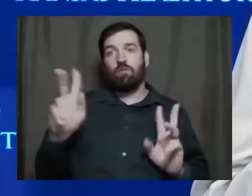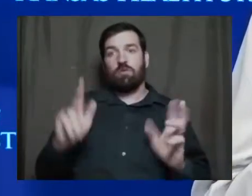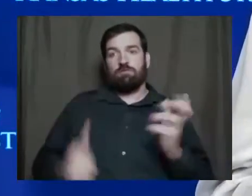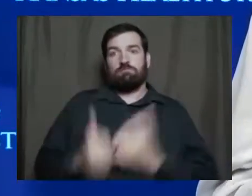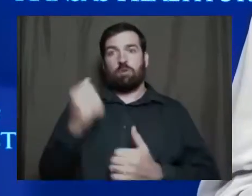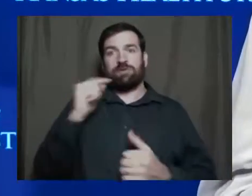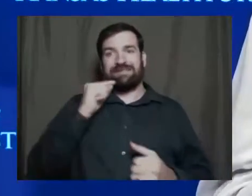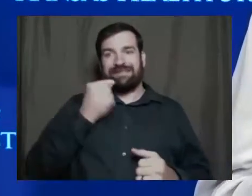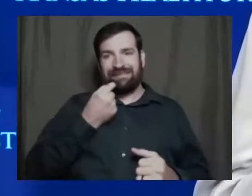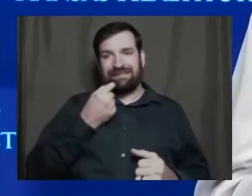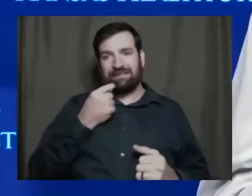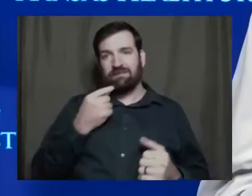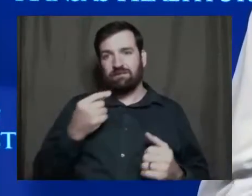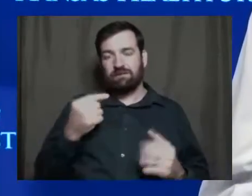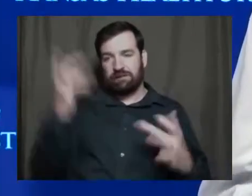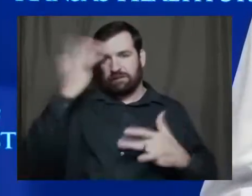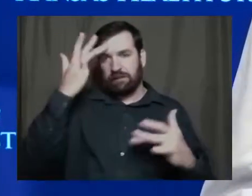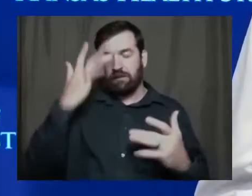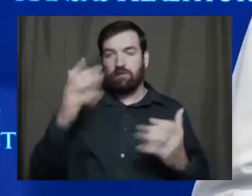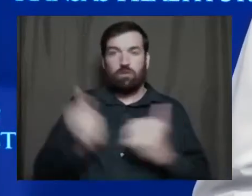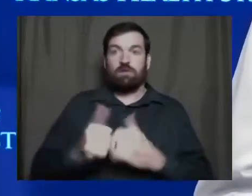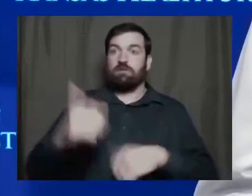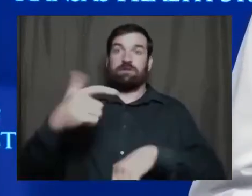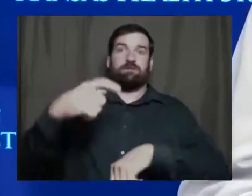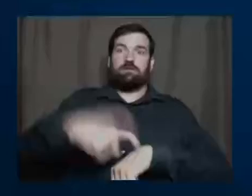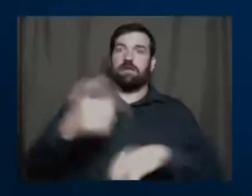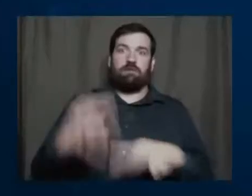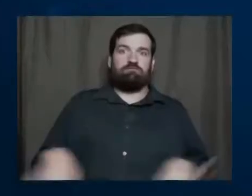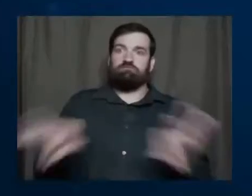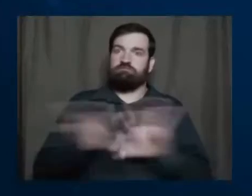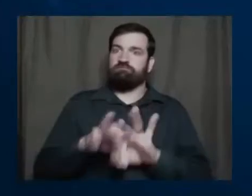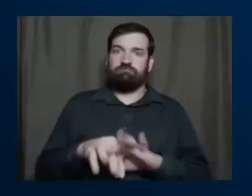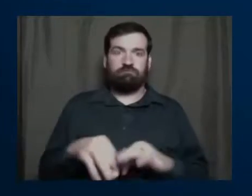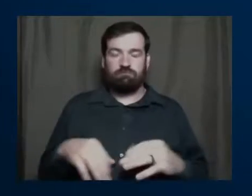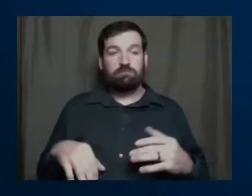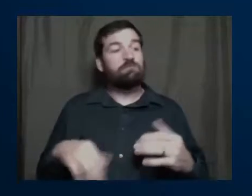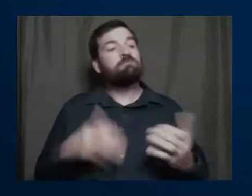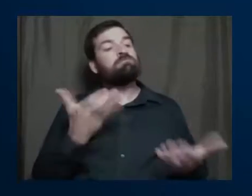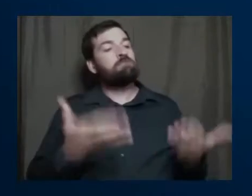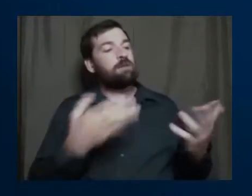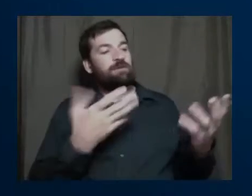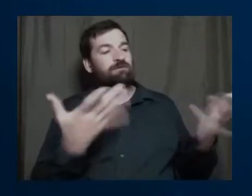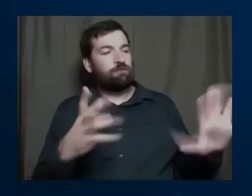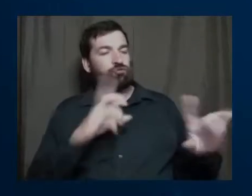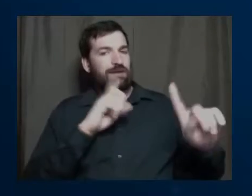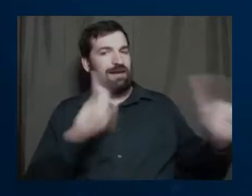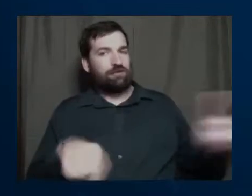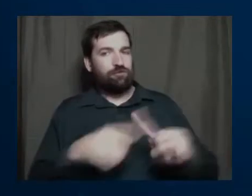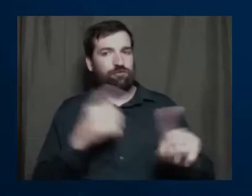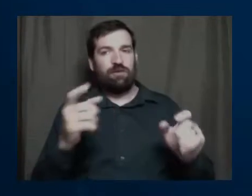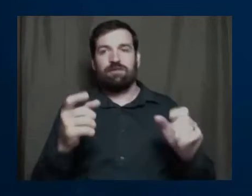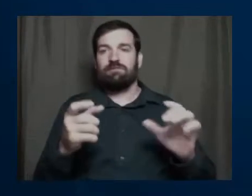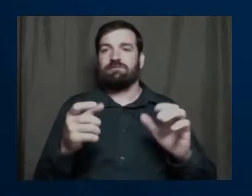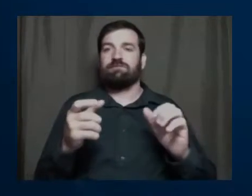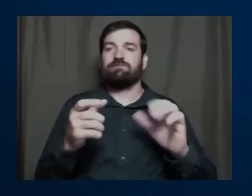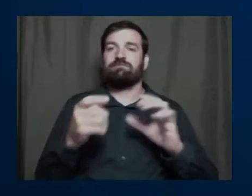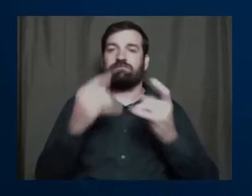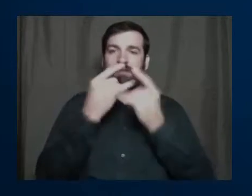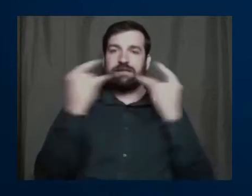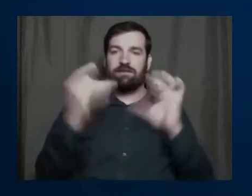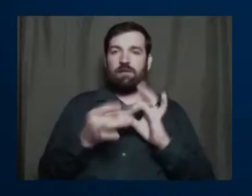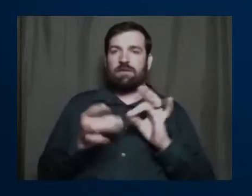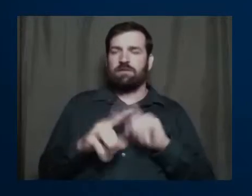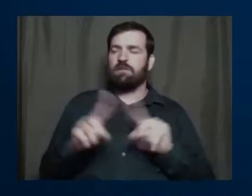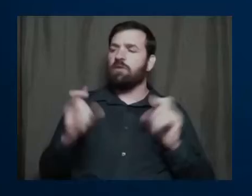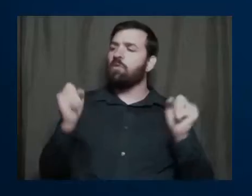with such time sensitivity. They just need us so urgently. You may have just answered this with your masking comments, but Kate wants to know, why are so many vaccinated